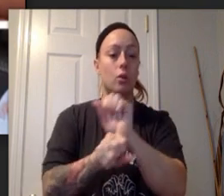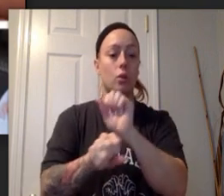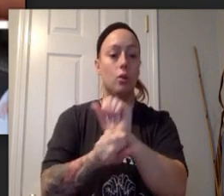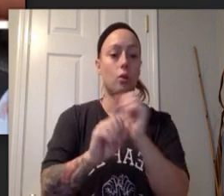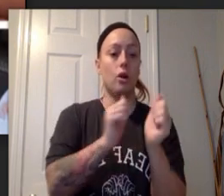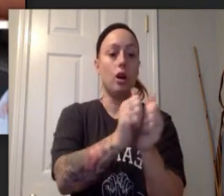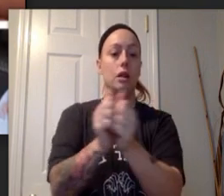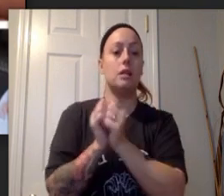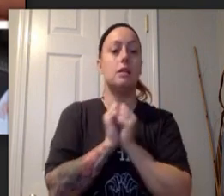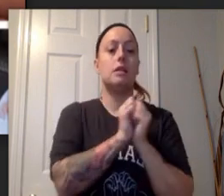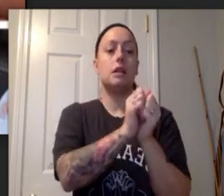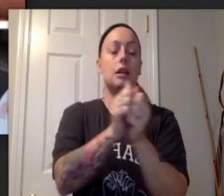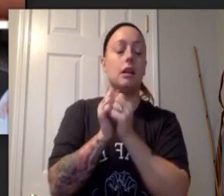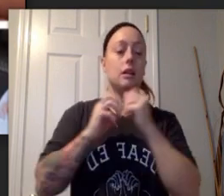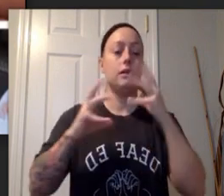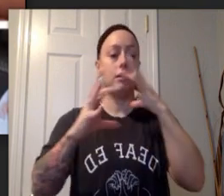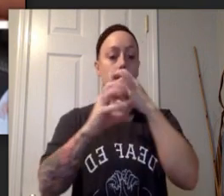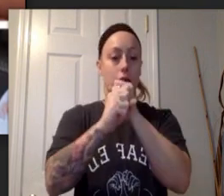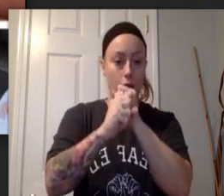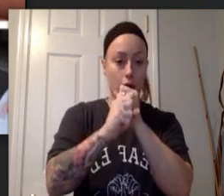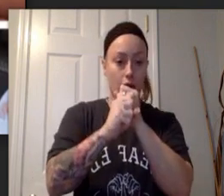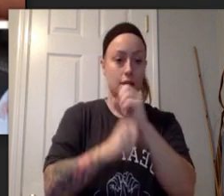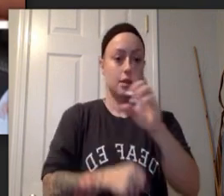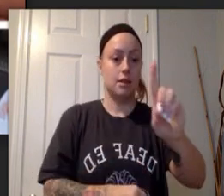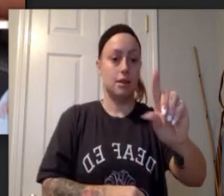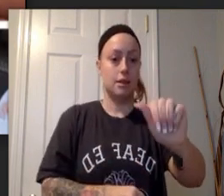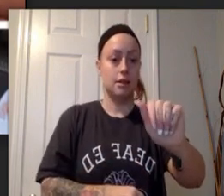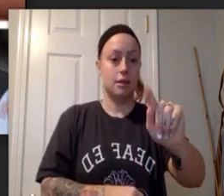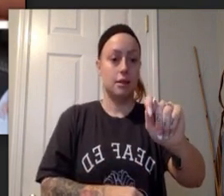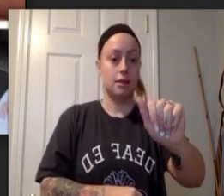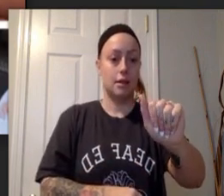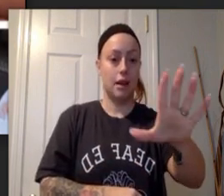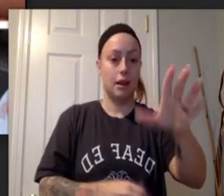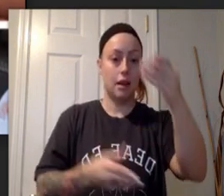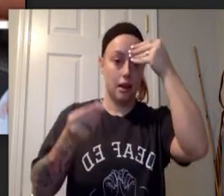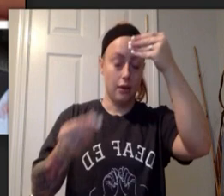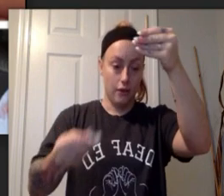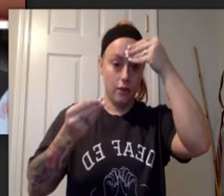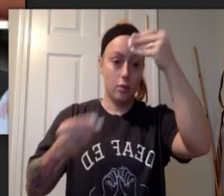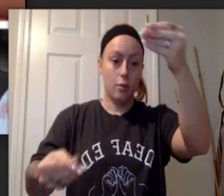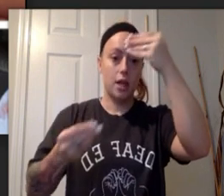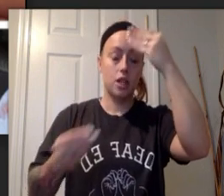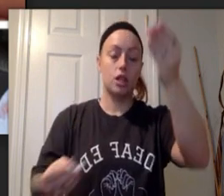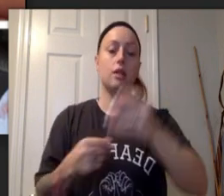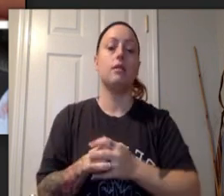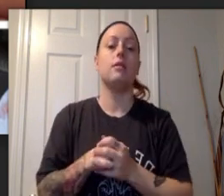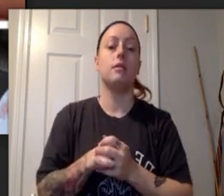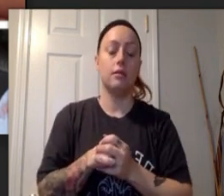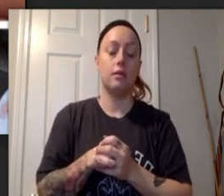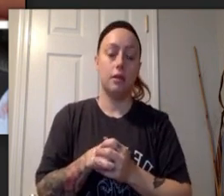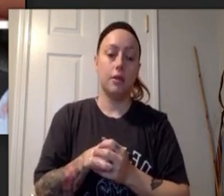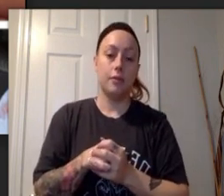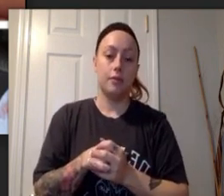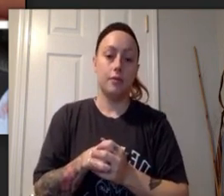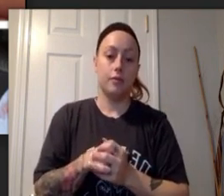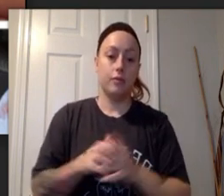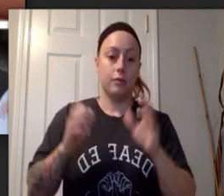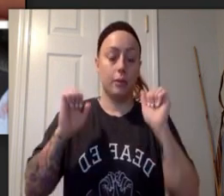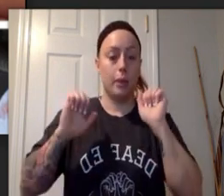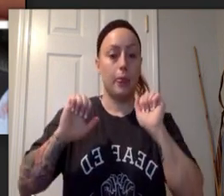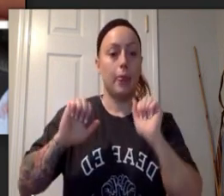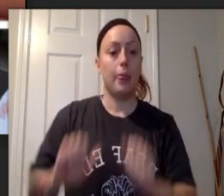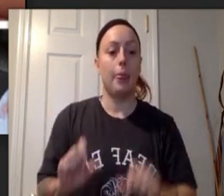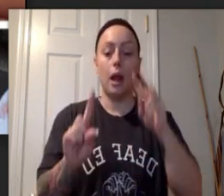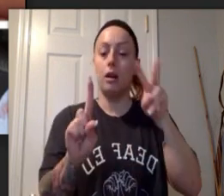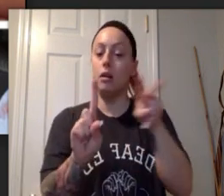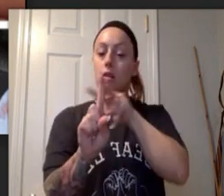eloquently summarize the data, the info, and the Yes. anecdotal lived experience, and able to take all the sides of it,